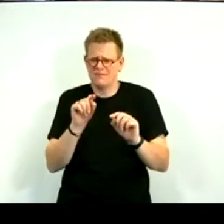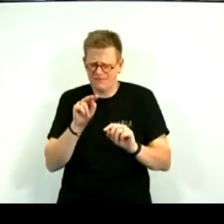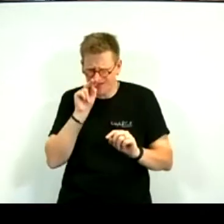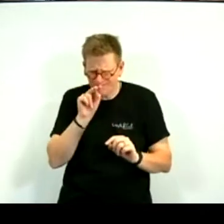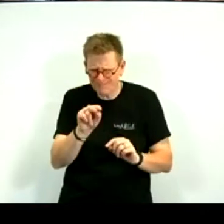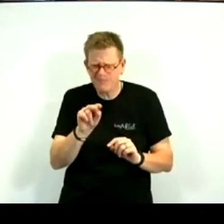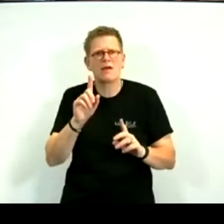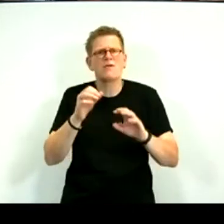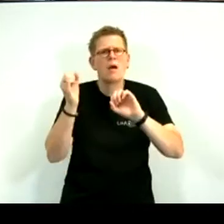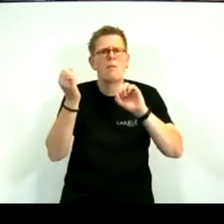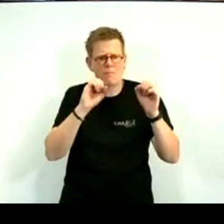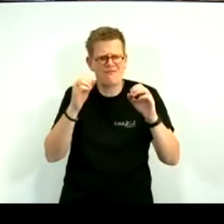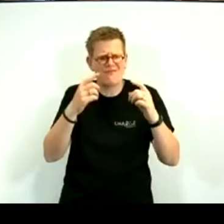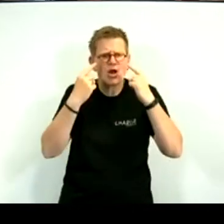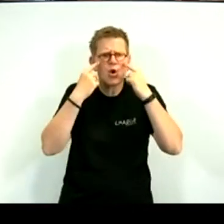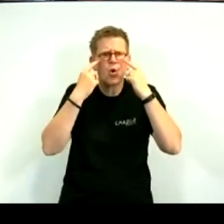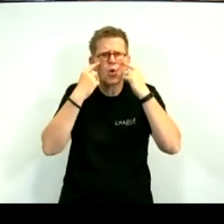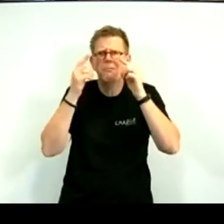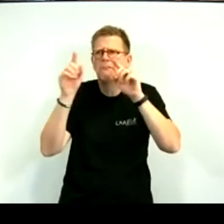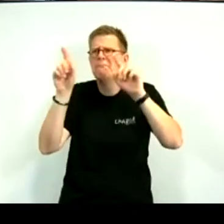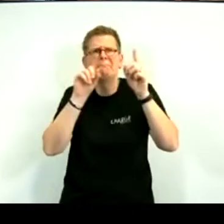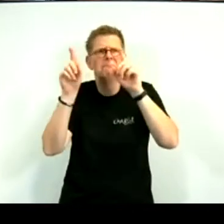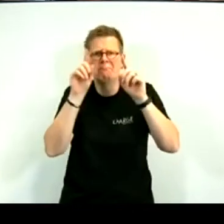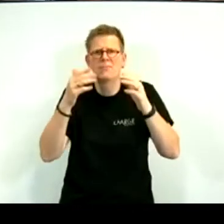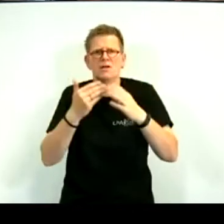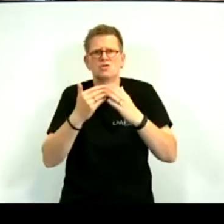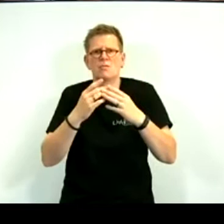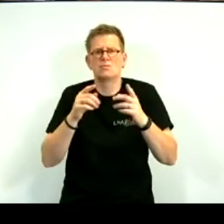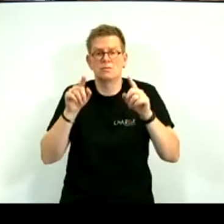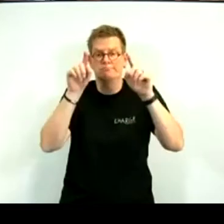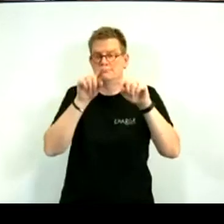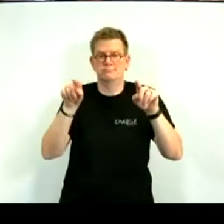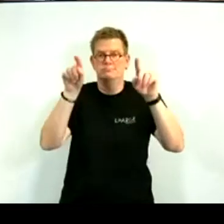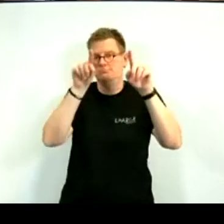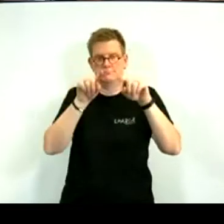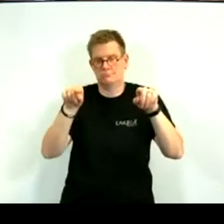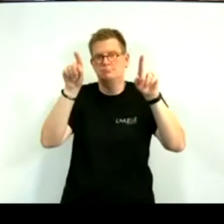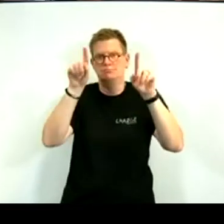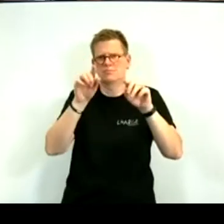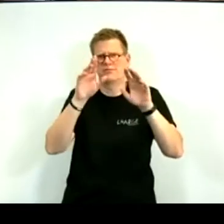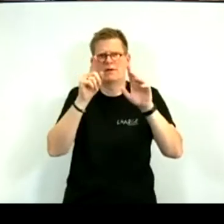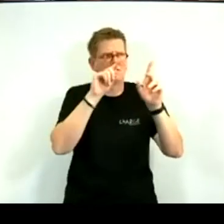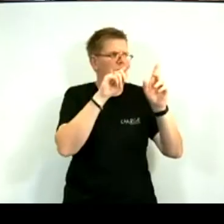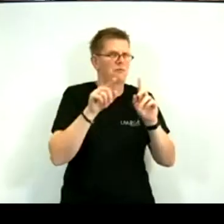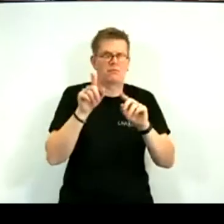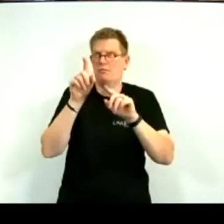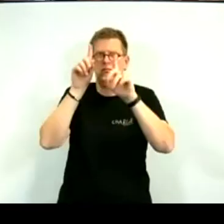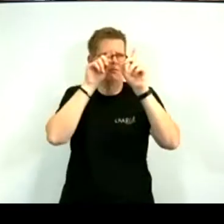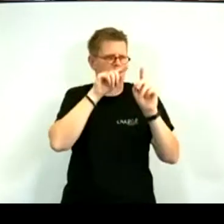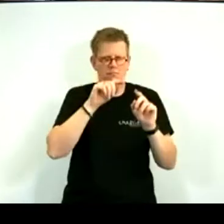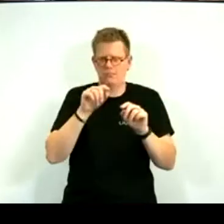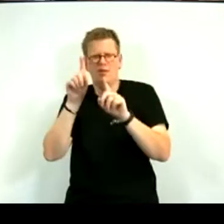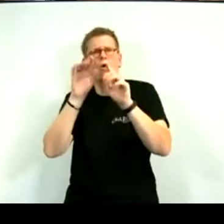roll around as if they're following something, but there's nothing there. Or